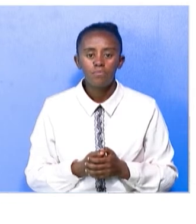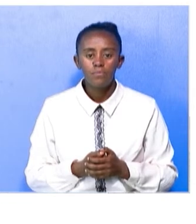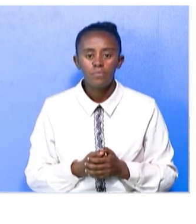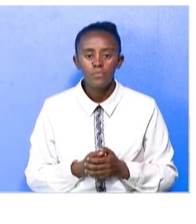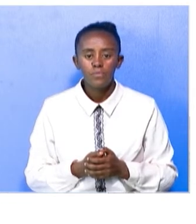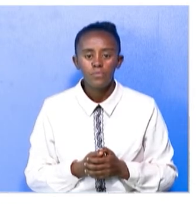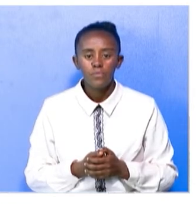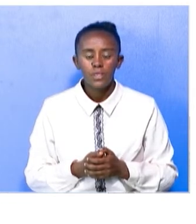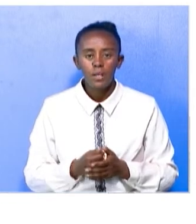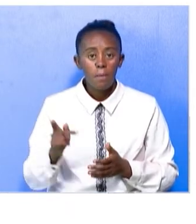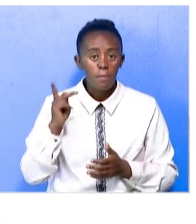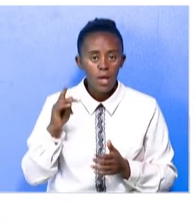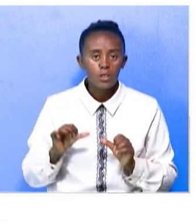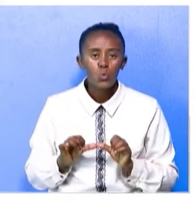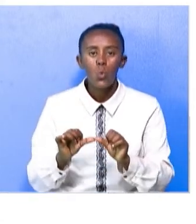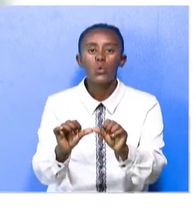Continuous tense.